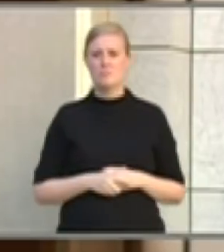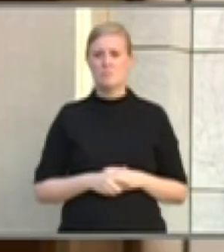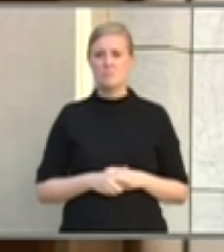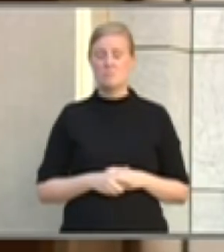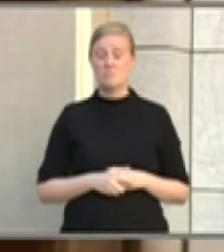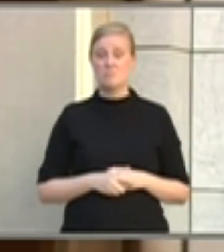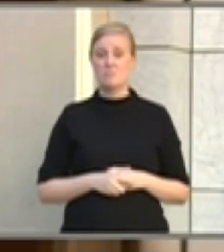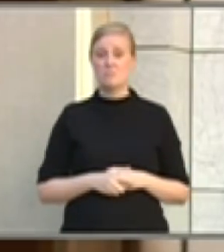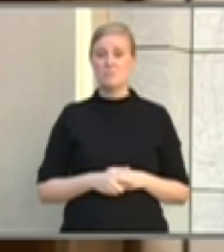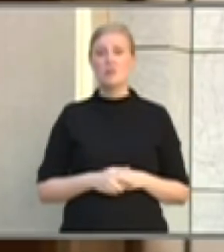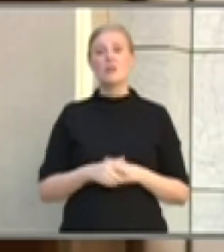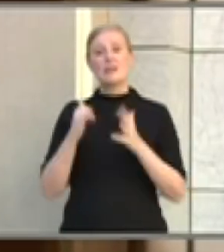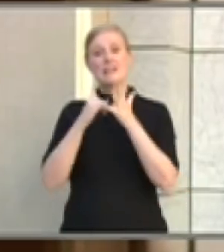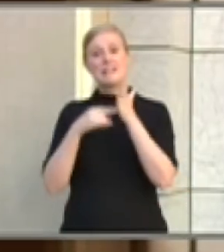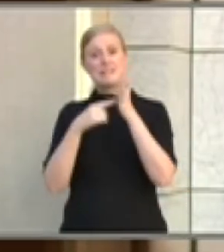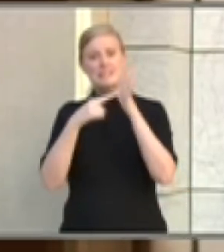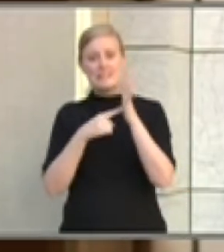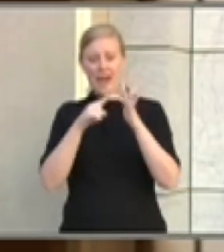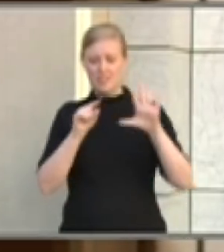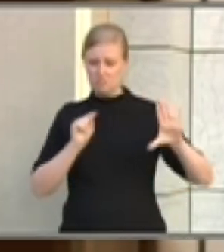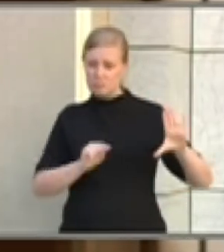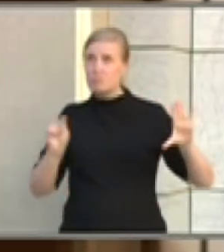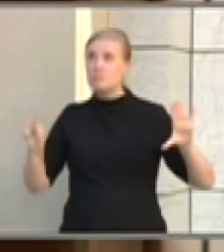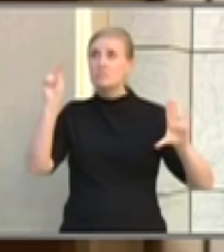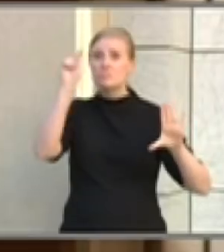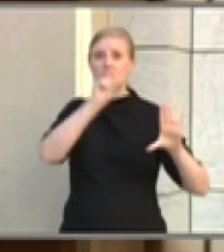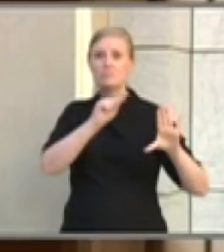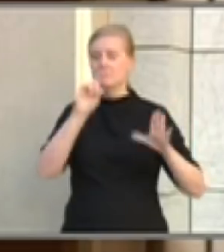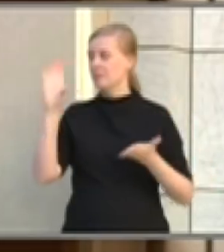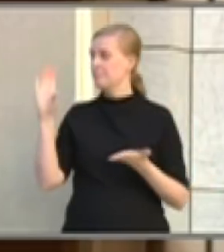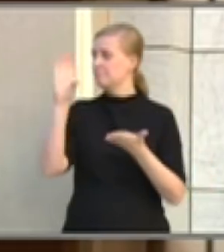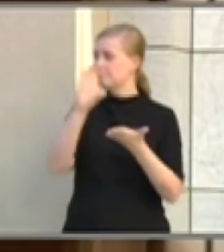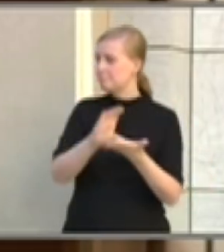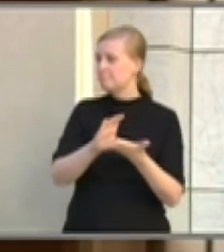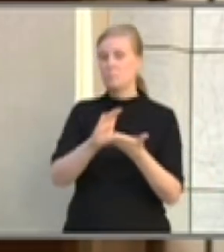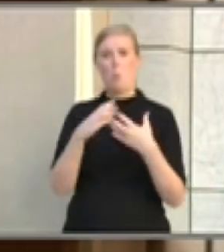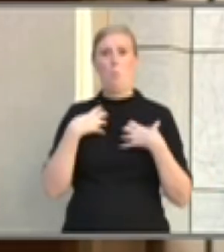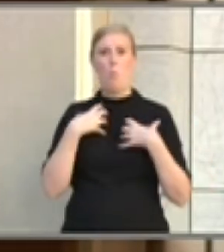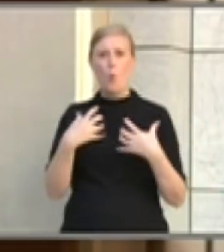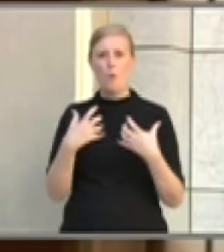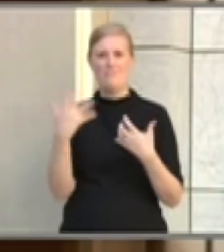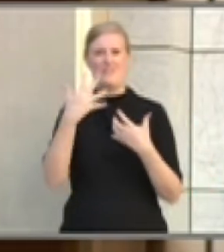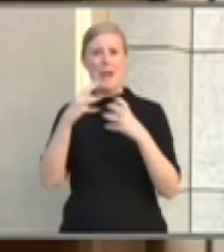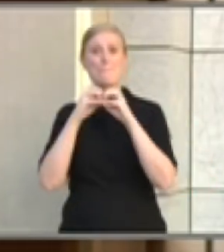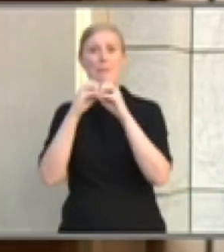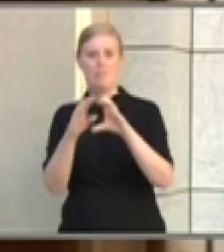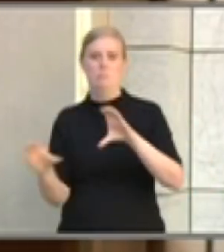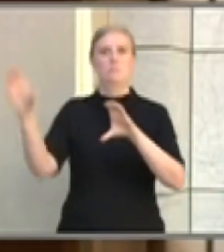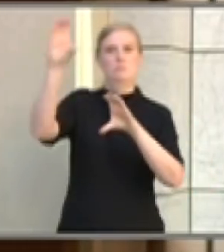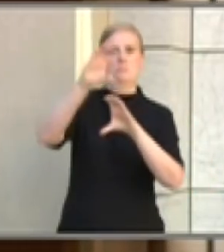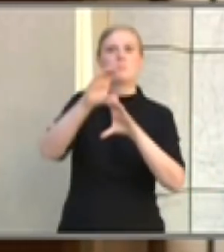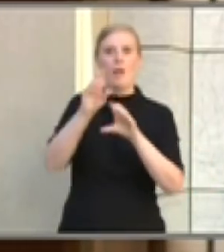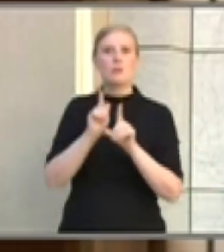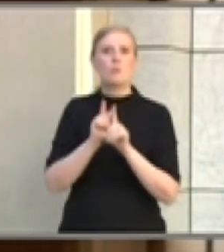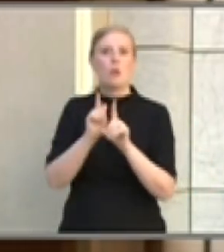additional measures by our states and territories working to the same purpose. Together with Reserve Bank, we have